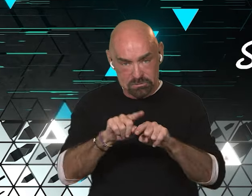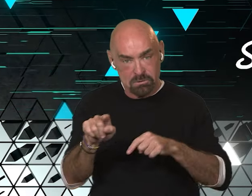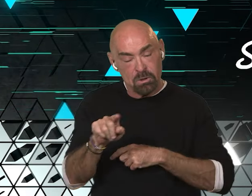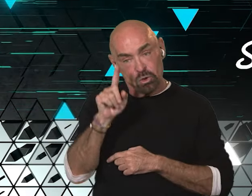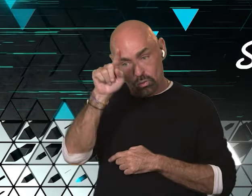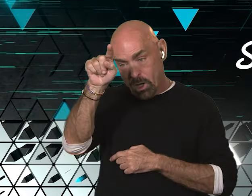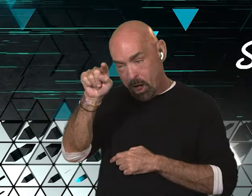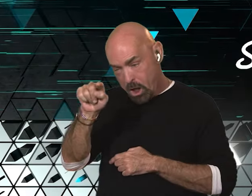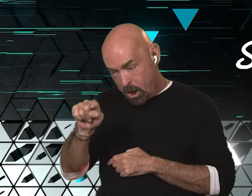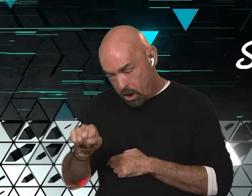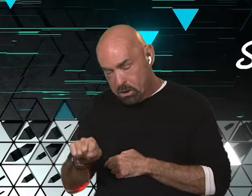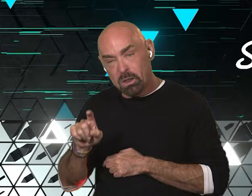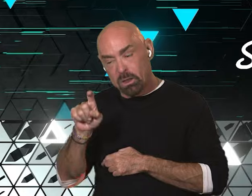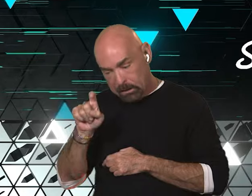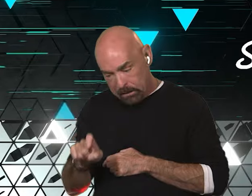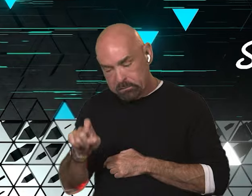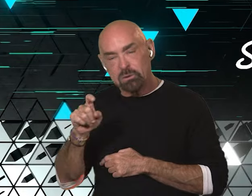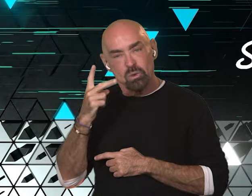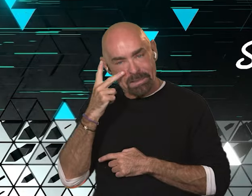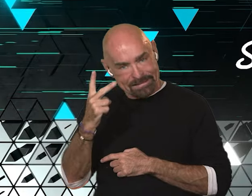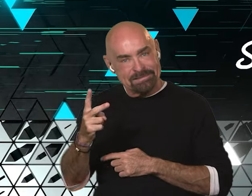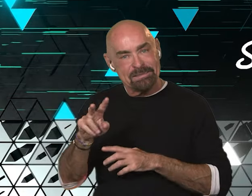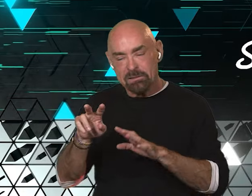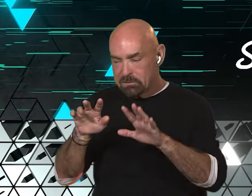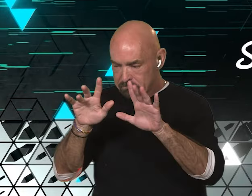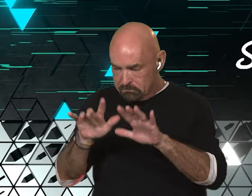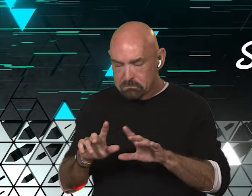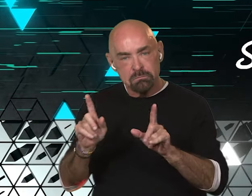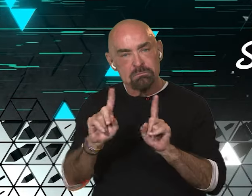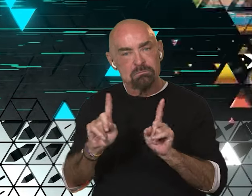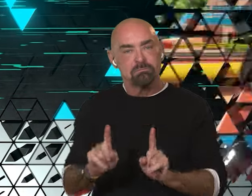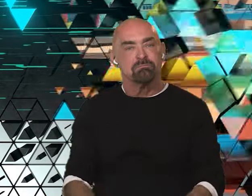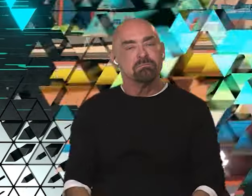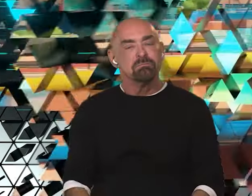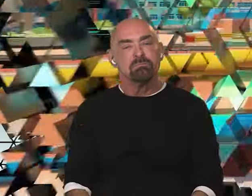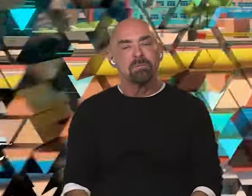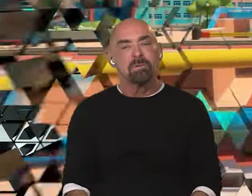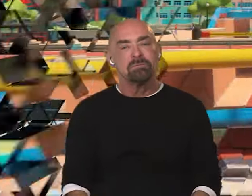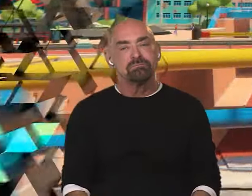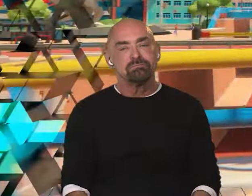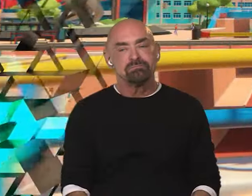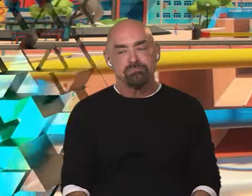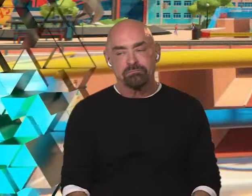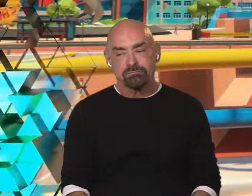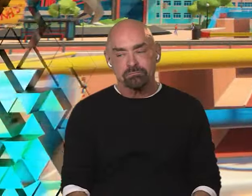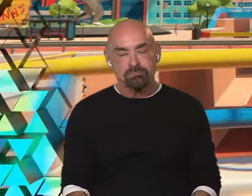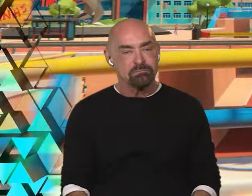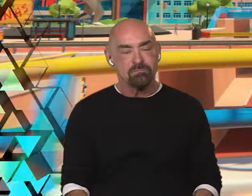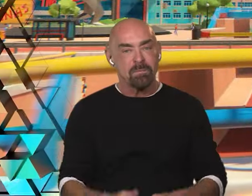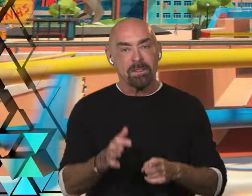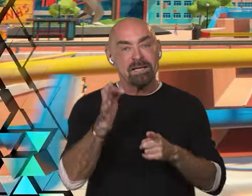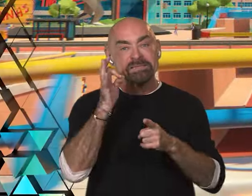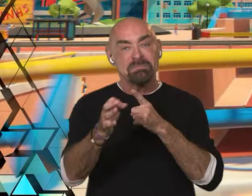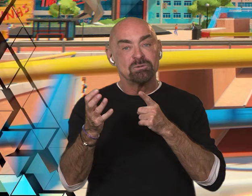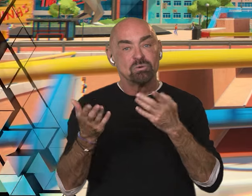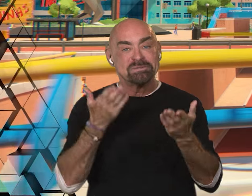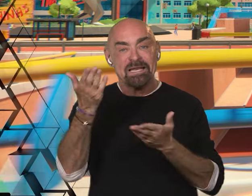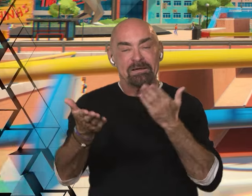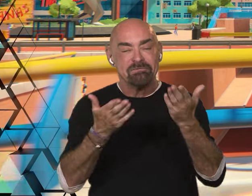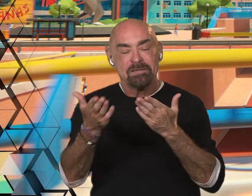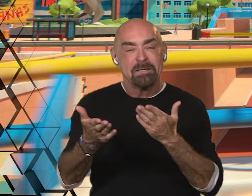Steam, and you can start digging into the demos and fleshing out your wish lists. Special delivery! Our friends at Billy